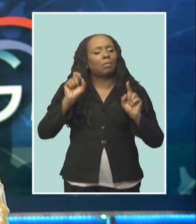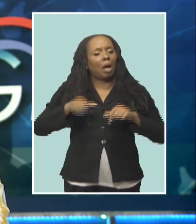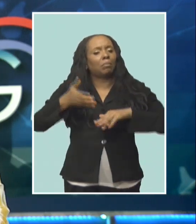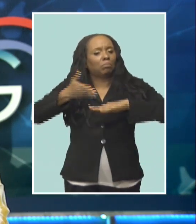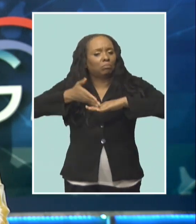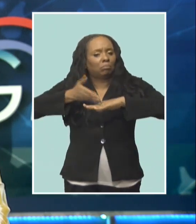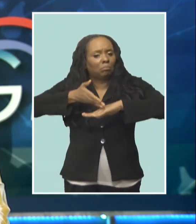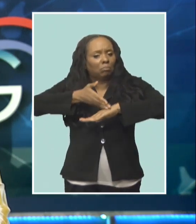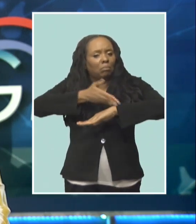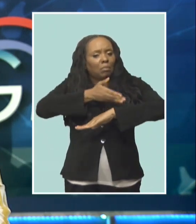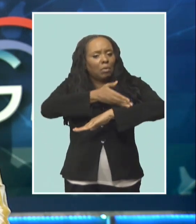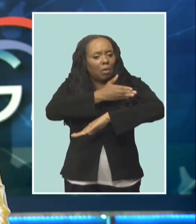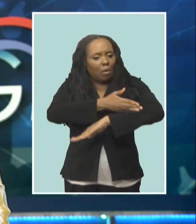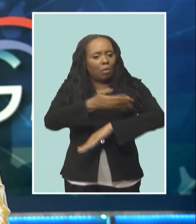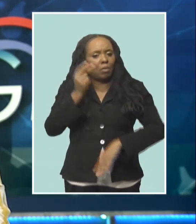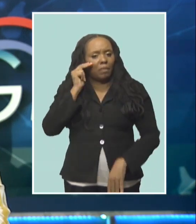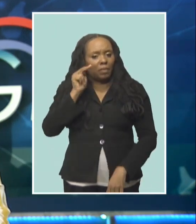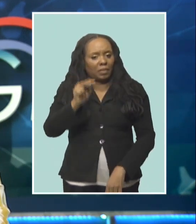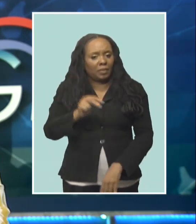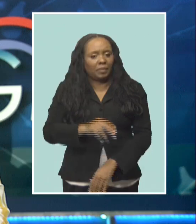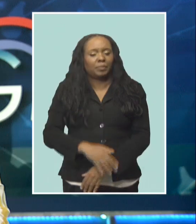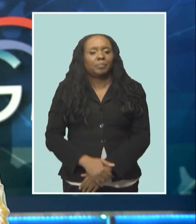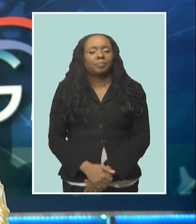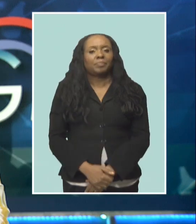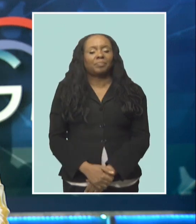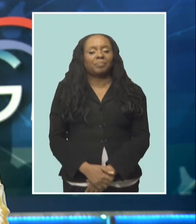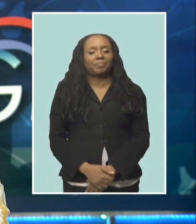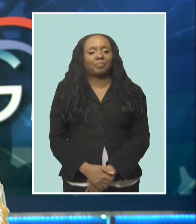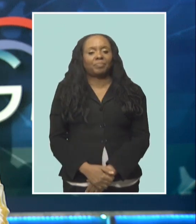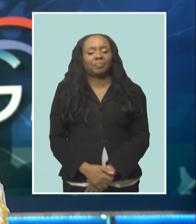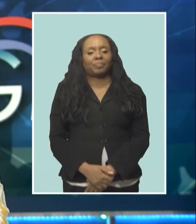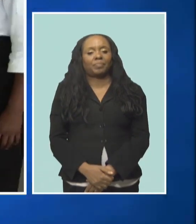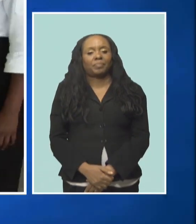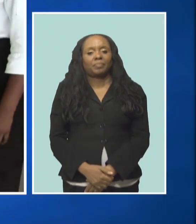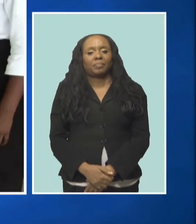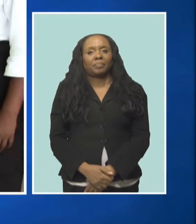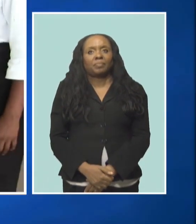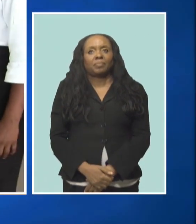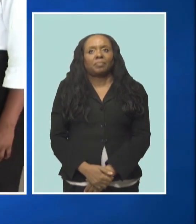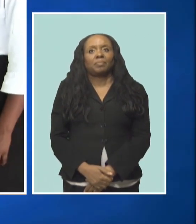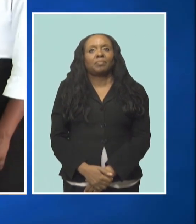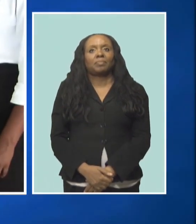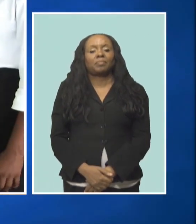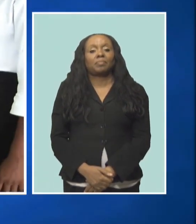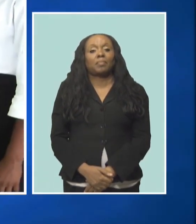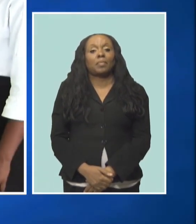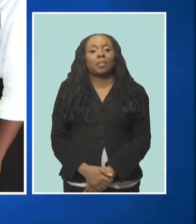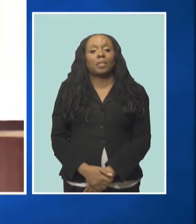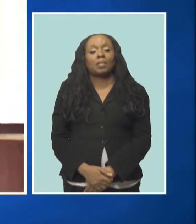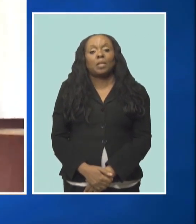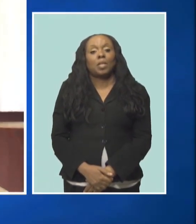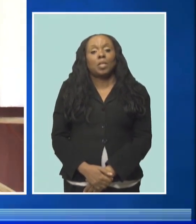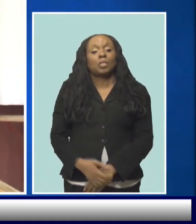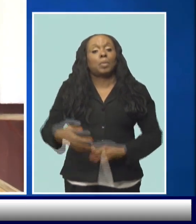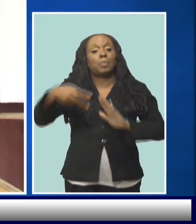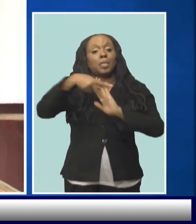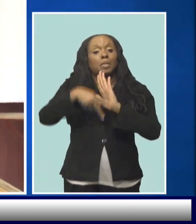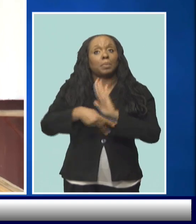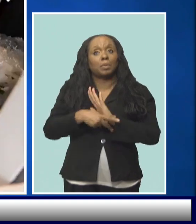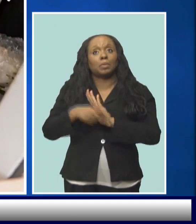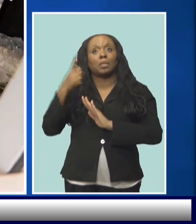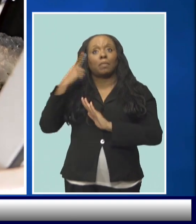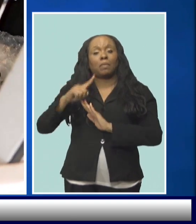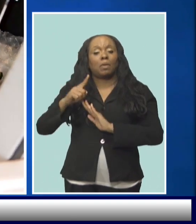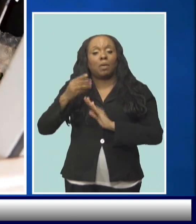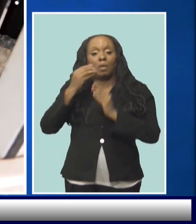for improvement. Our Rachel Agard has that story. The principles of food safety from purchase to service